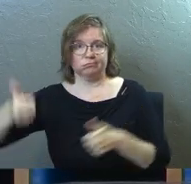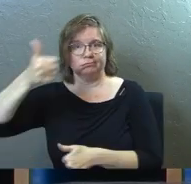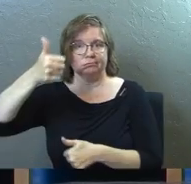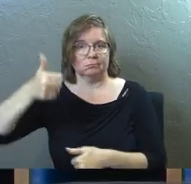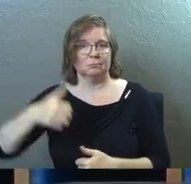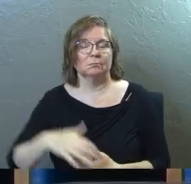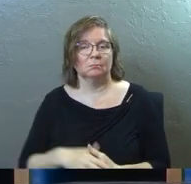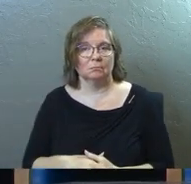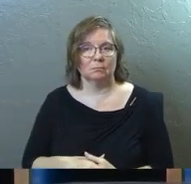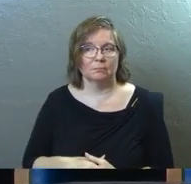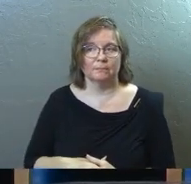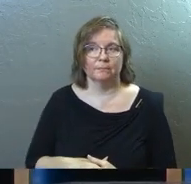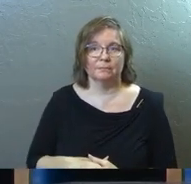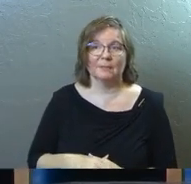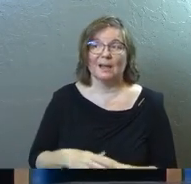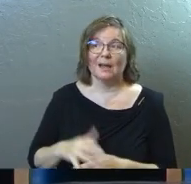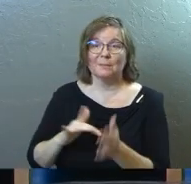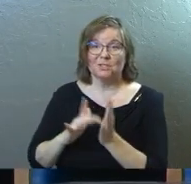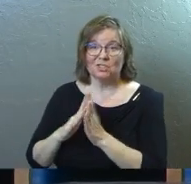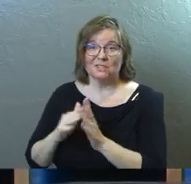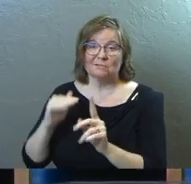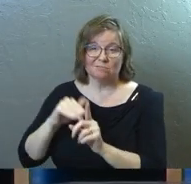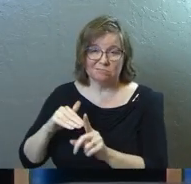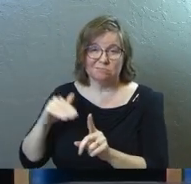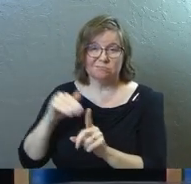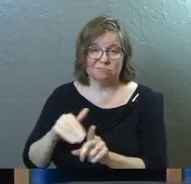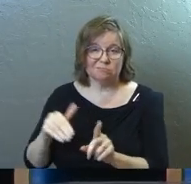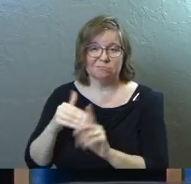and over and over as the greatest commandment, as everything.